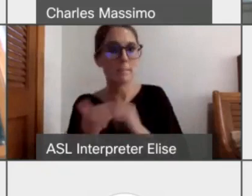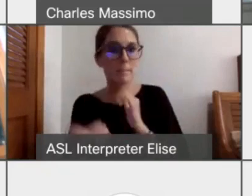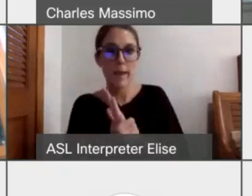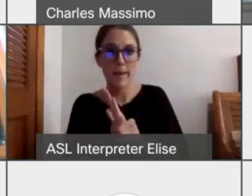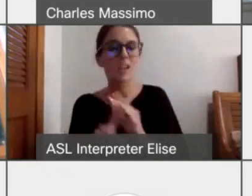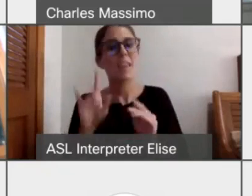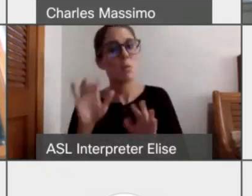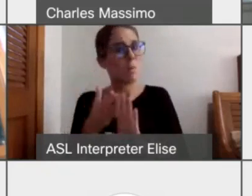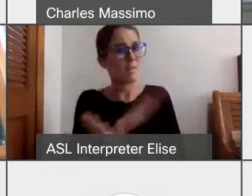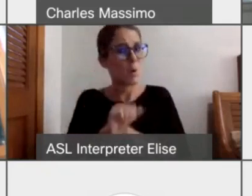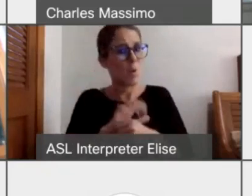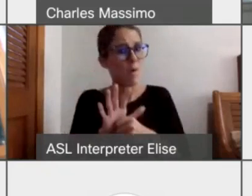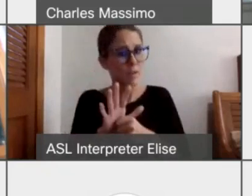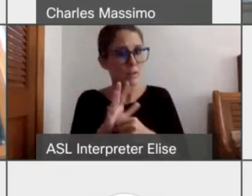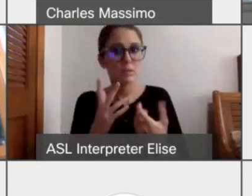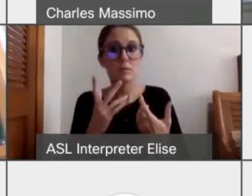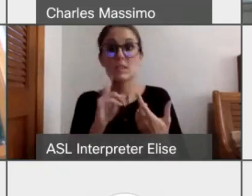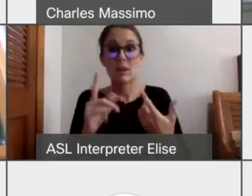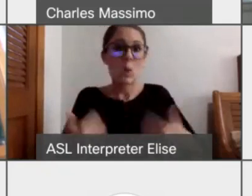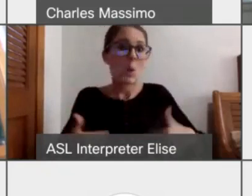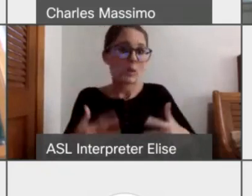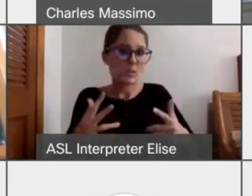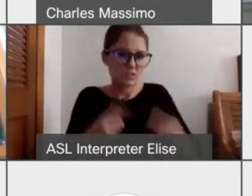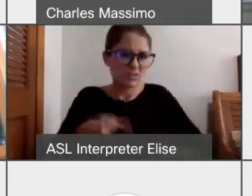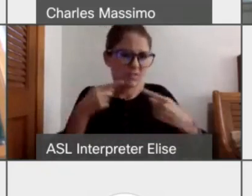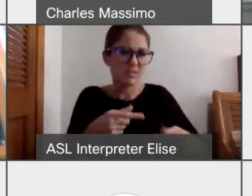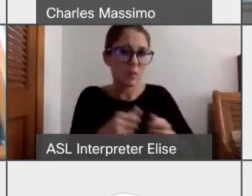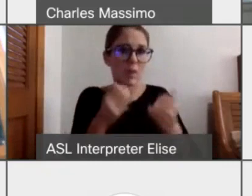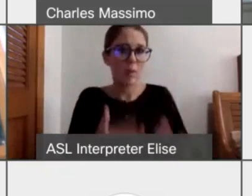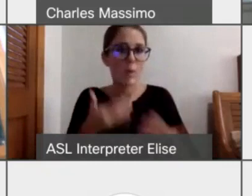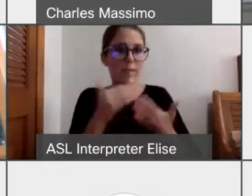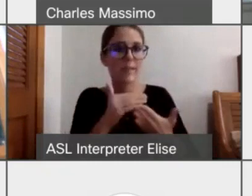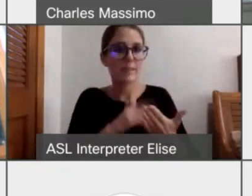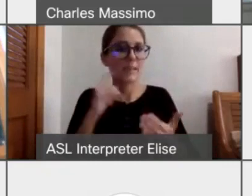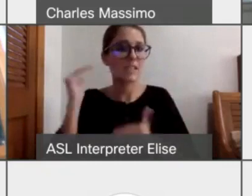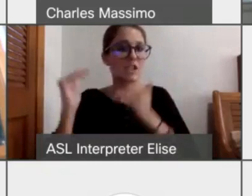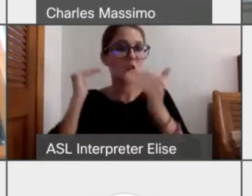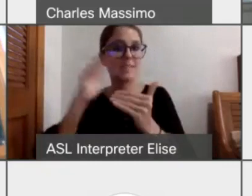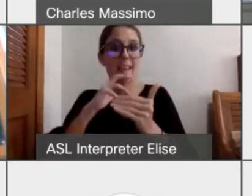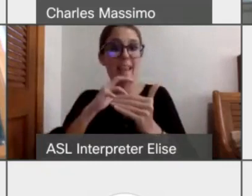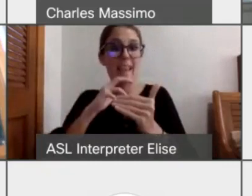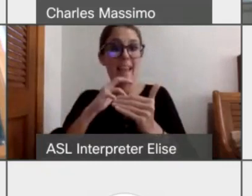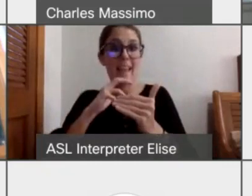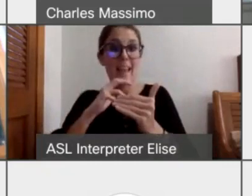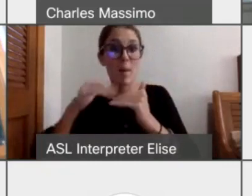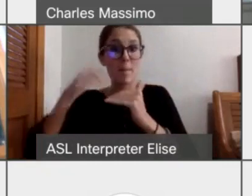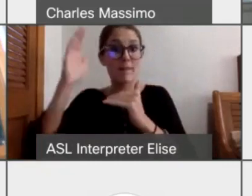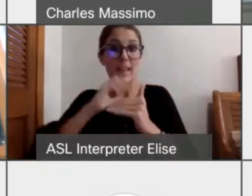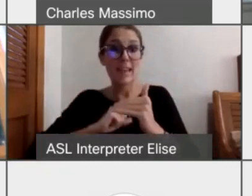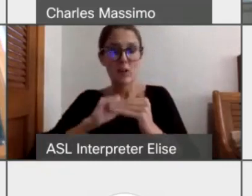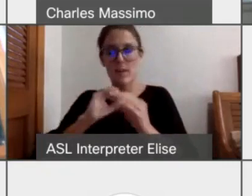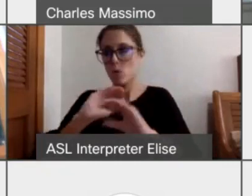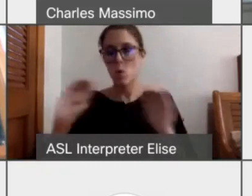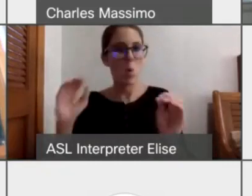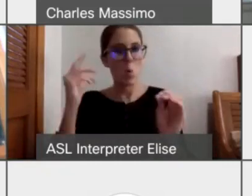before COVID, there was a huge problem with wait lists because the adults aging out had nowhere to go. So that goes to your point about trying to